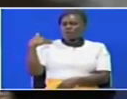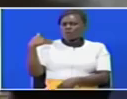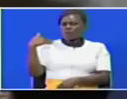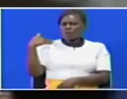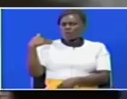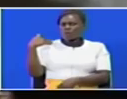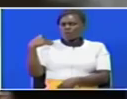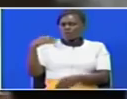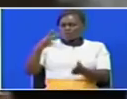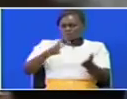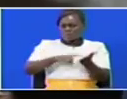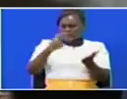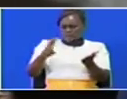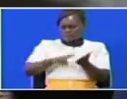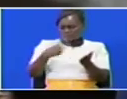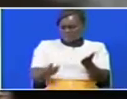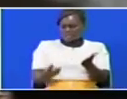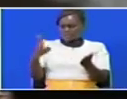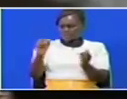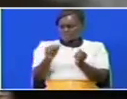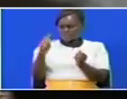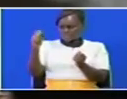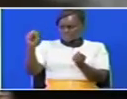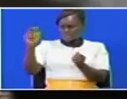he vied Kama MP Gatanga na TNA.